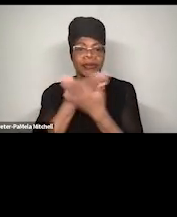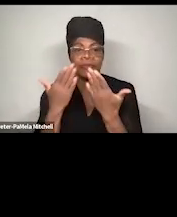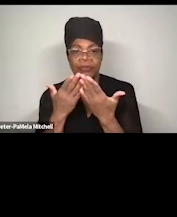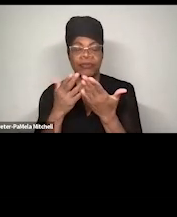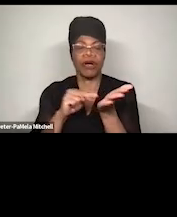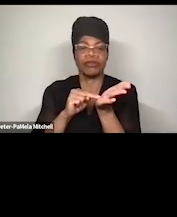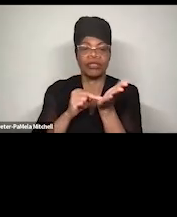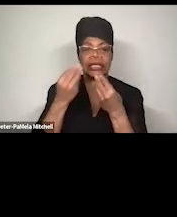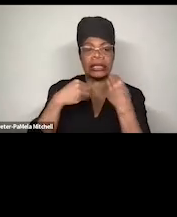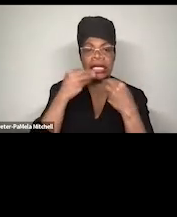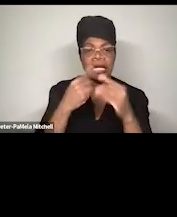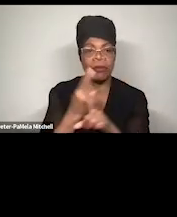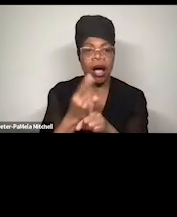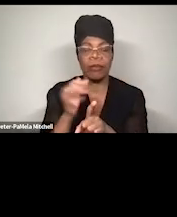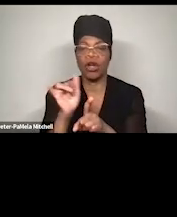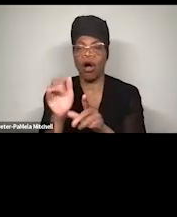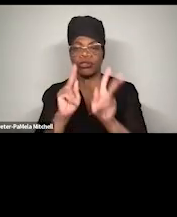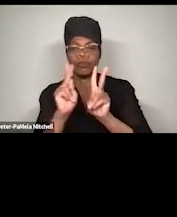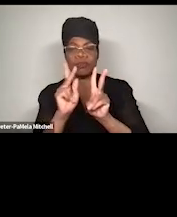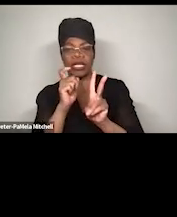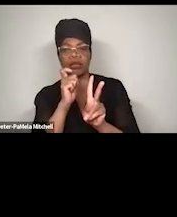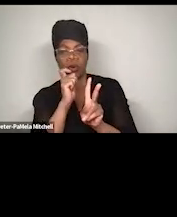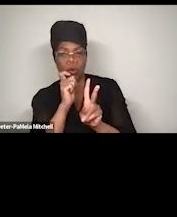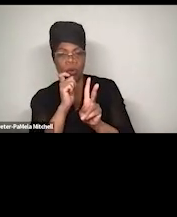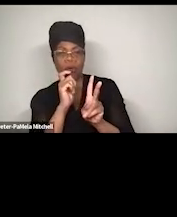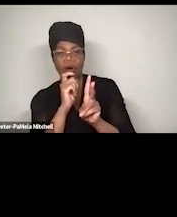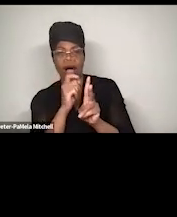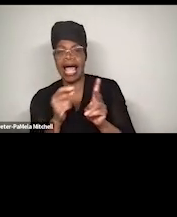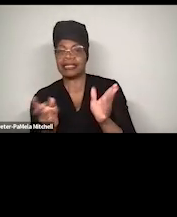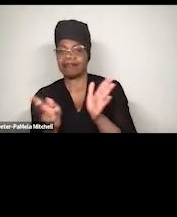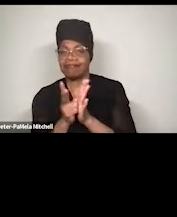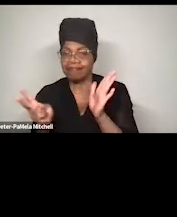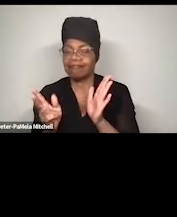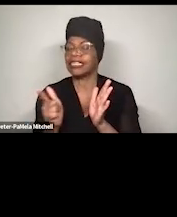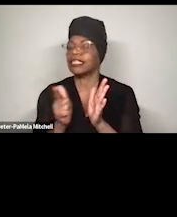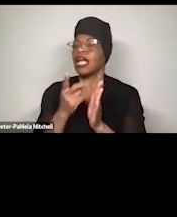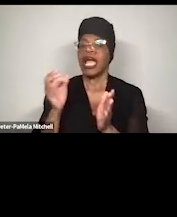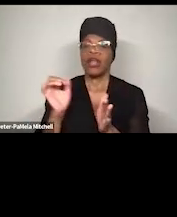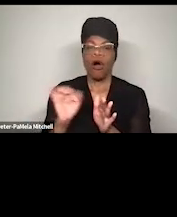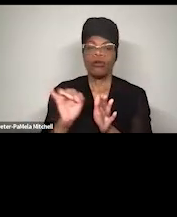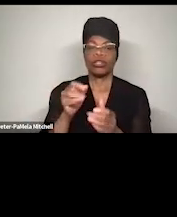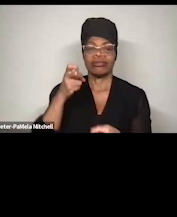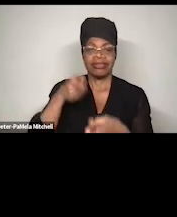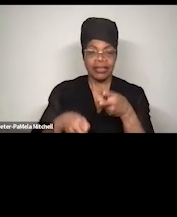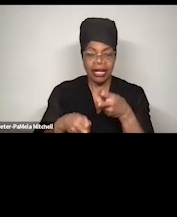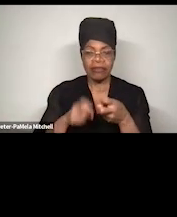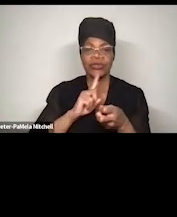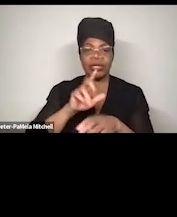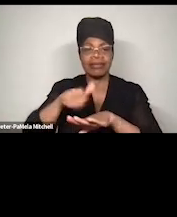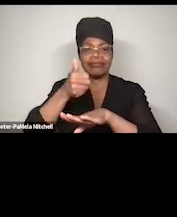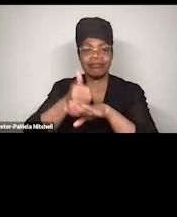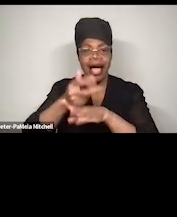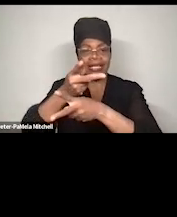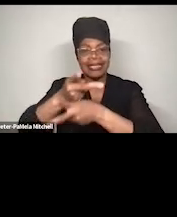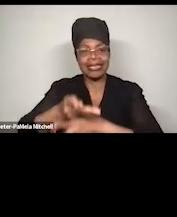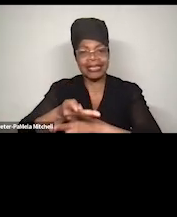exposure to violence perpetrators and maladaptive coping strategies, and it's very, very difficult to establish and maintain mental health treatment when you're